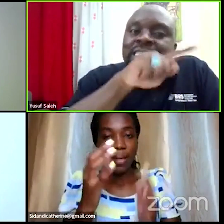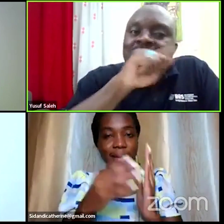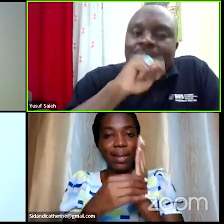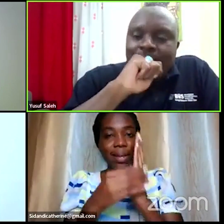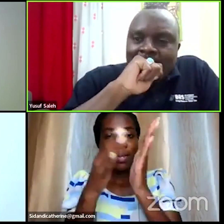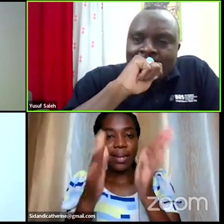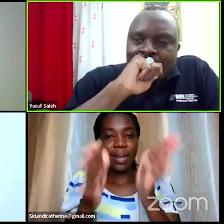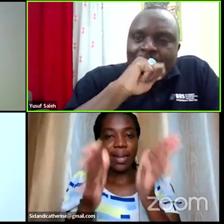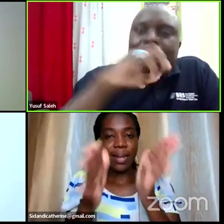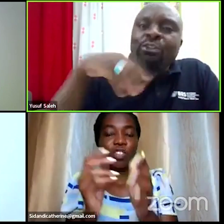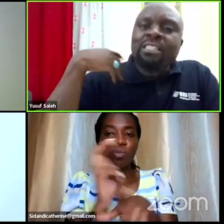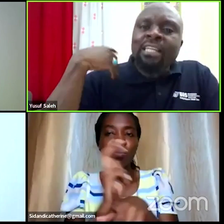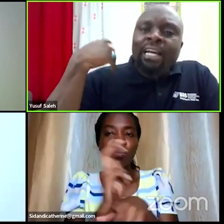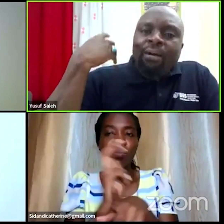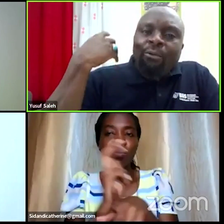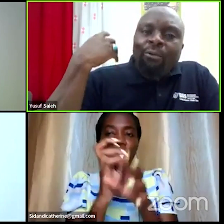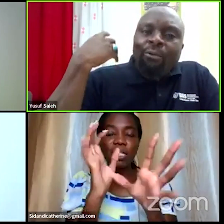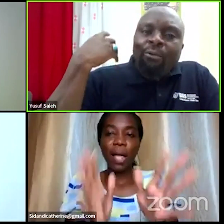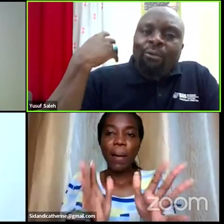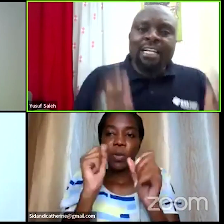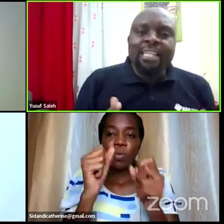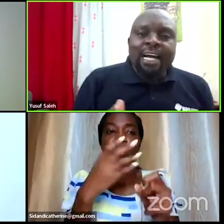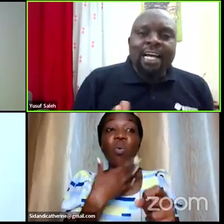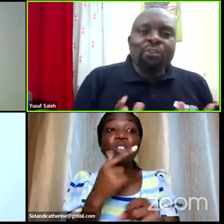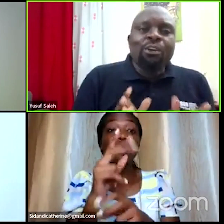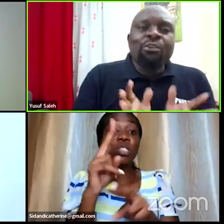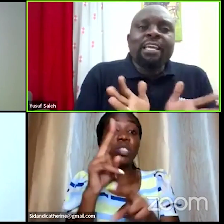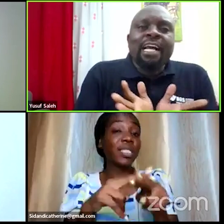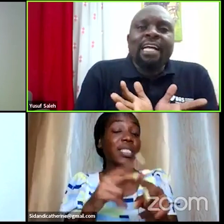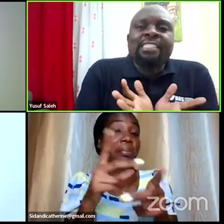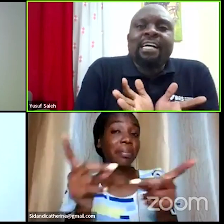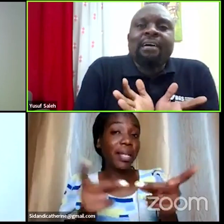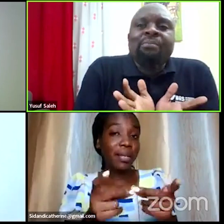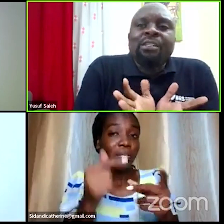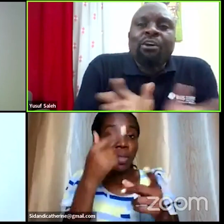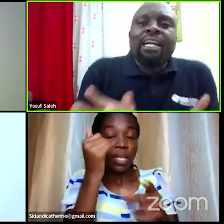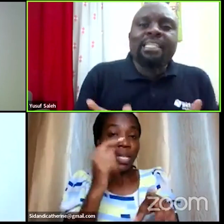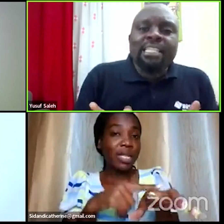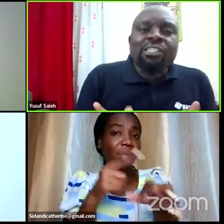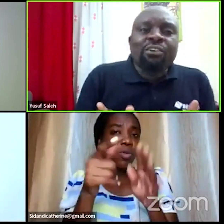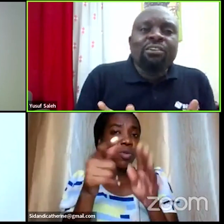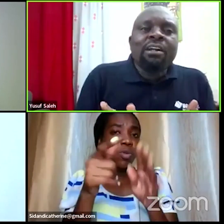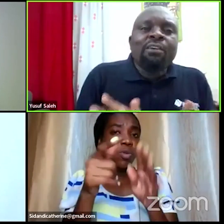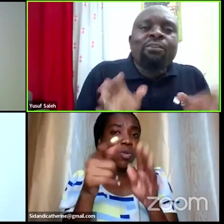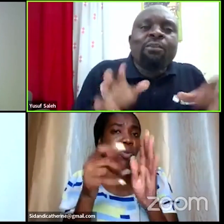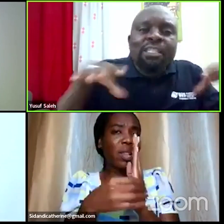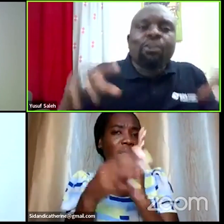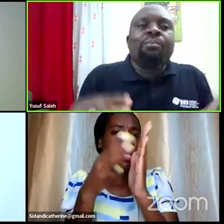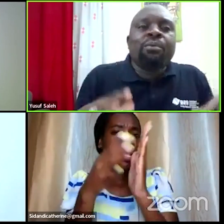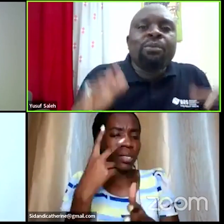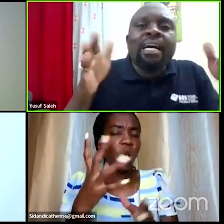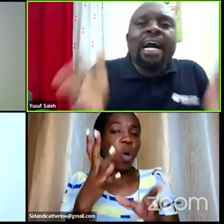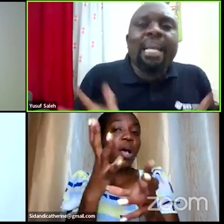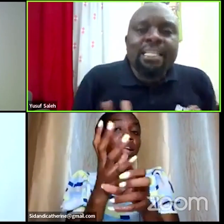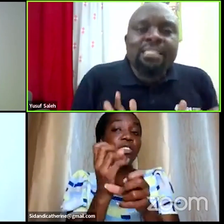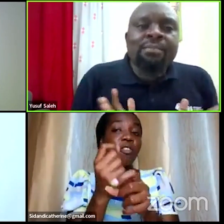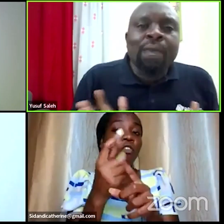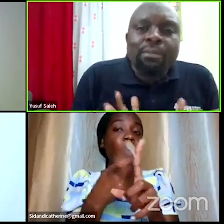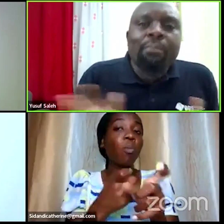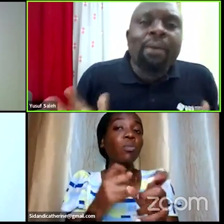you to sit somewhere. Because when you're a leader, you're looking at the organization from the top with